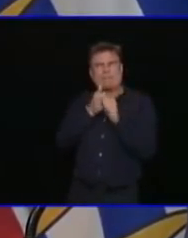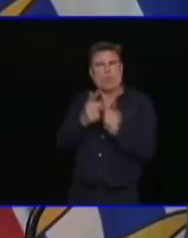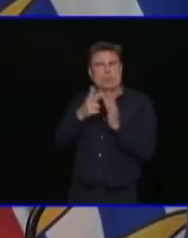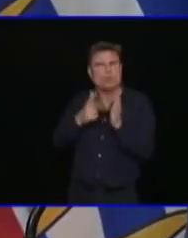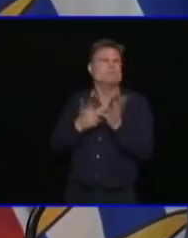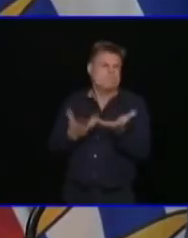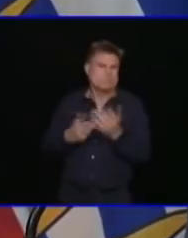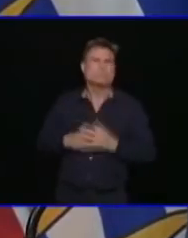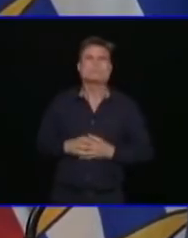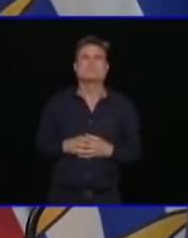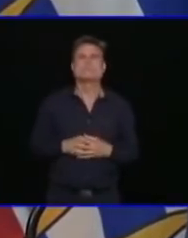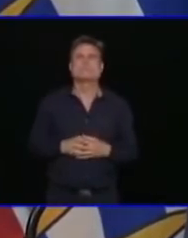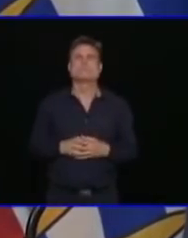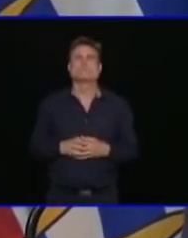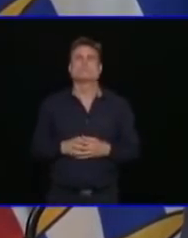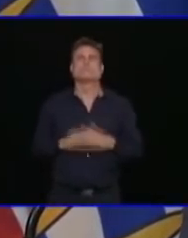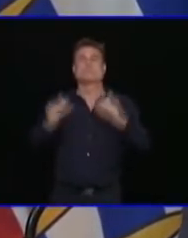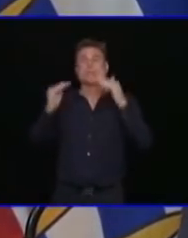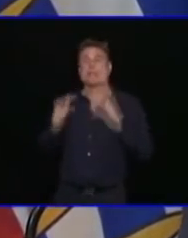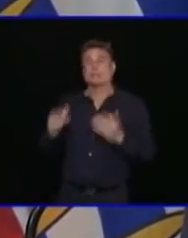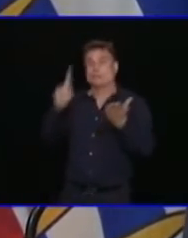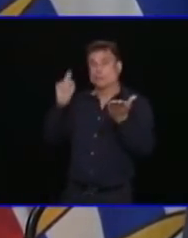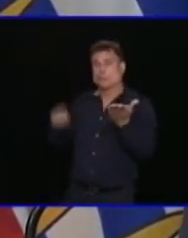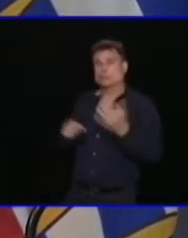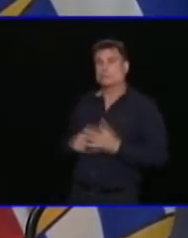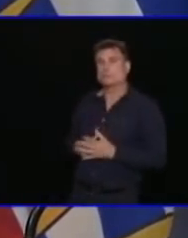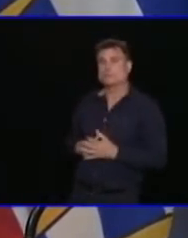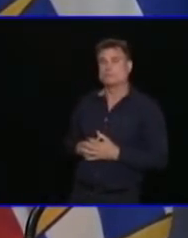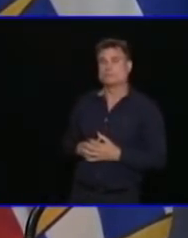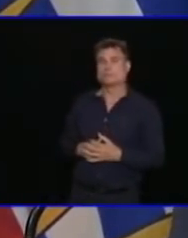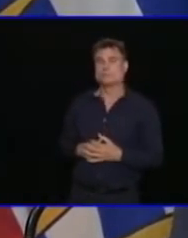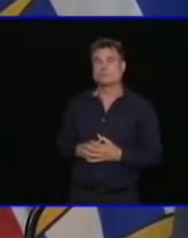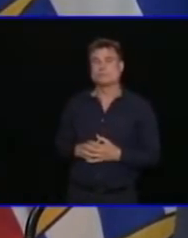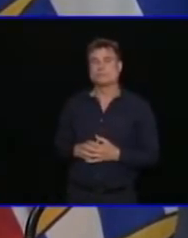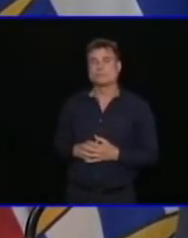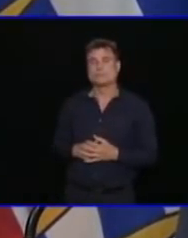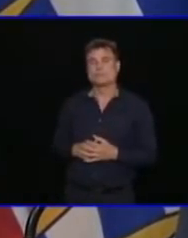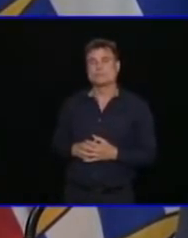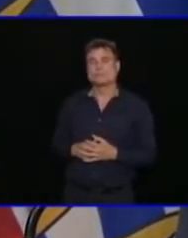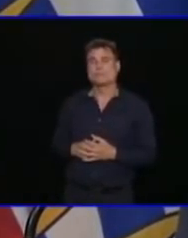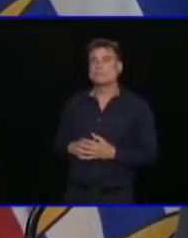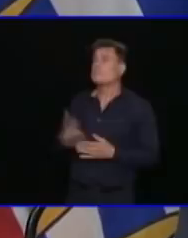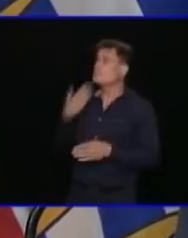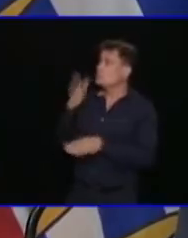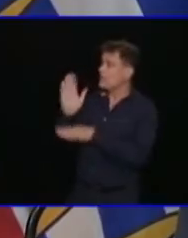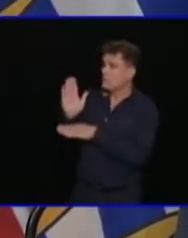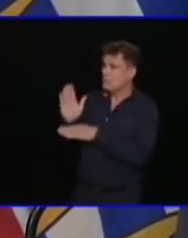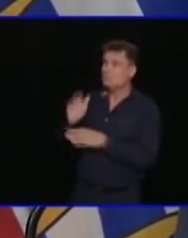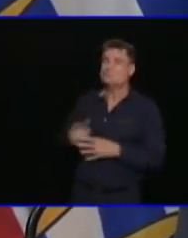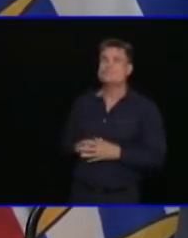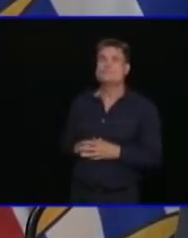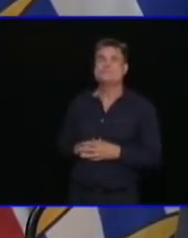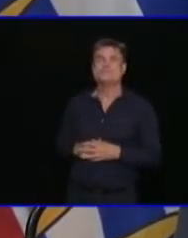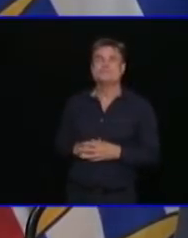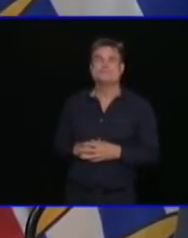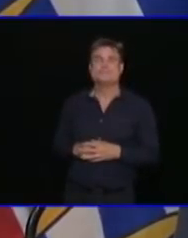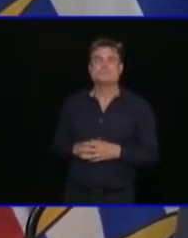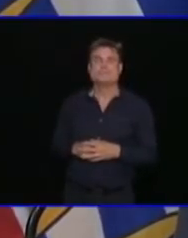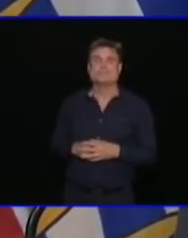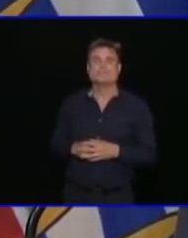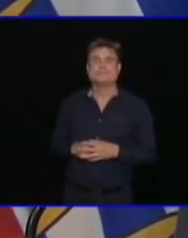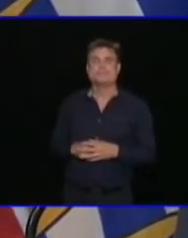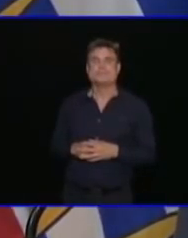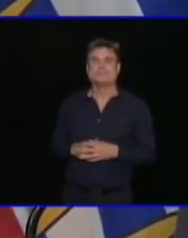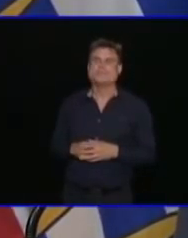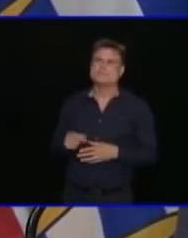question comes from Vaughn Palmer, Vancouver Sun. Good afternoon, Dr. Henry. Through many briefings, off and on, you've